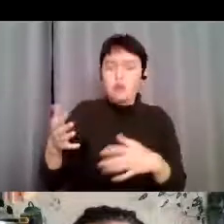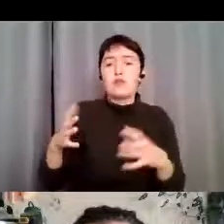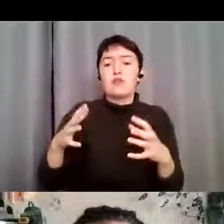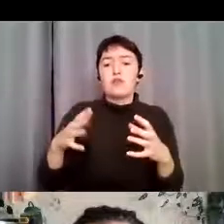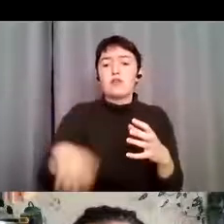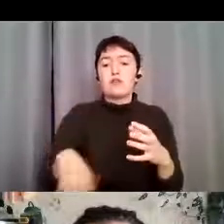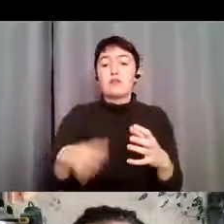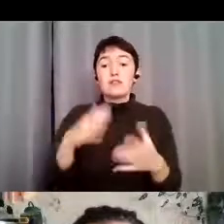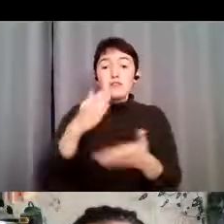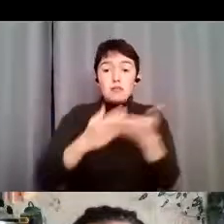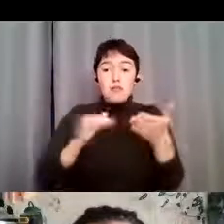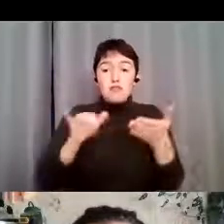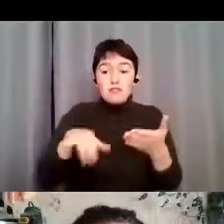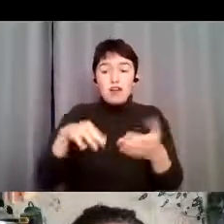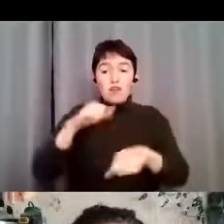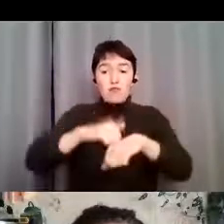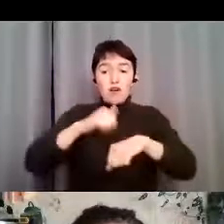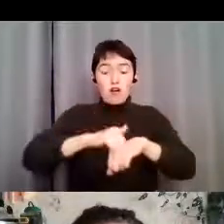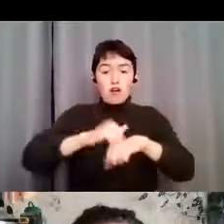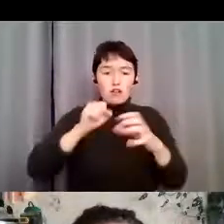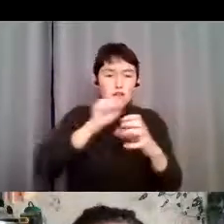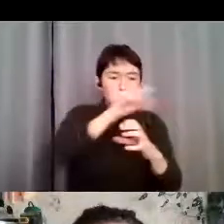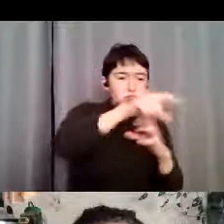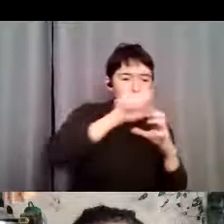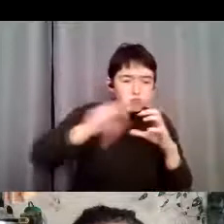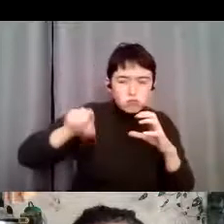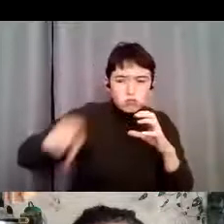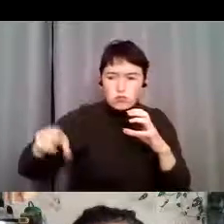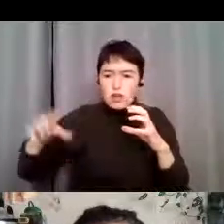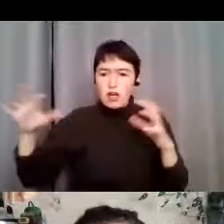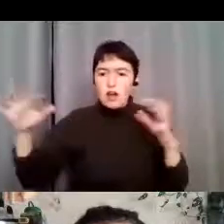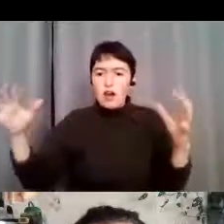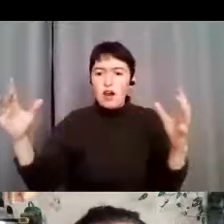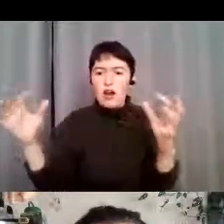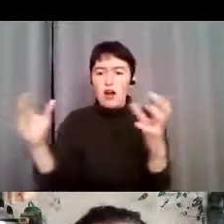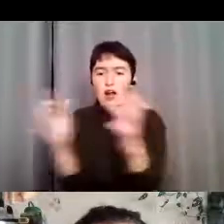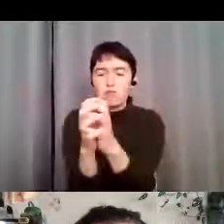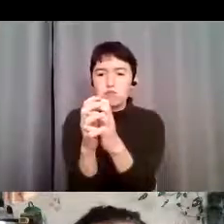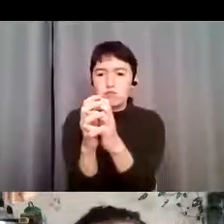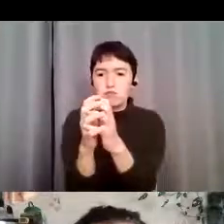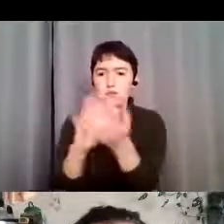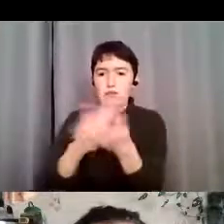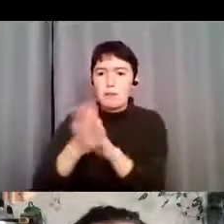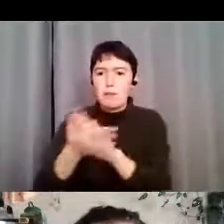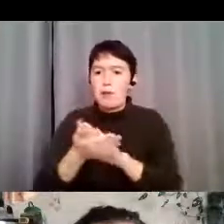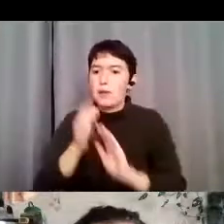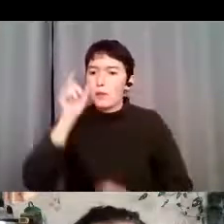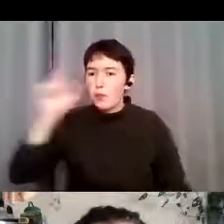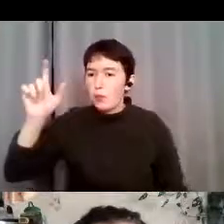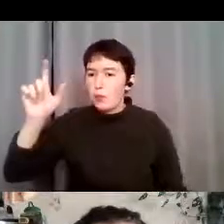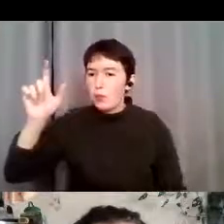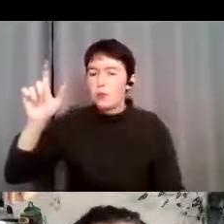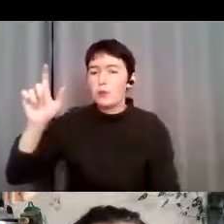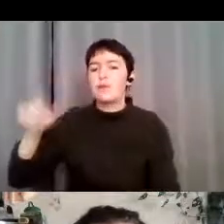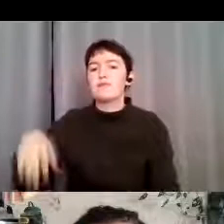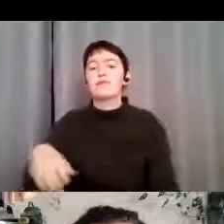thrown up into space around the Earth came together to form the moon. And that's how all of these billions